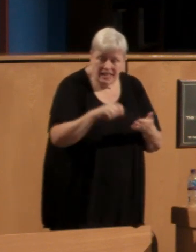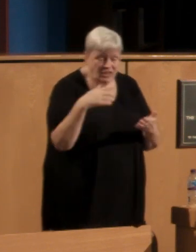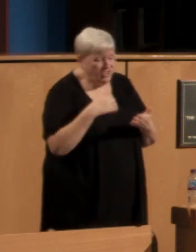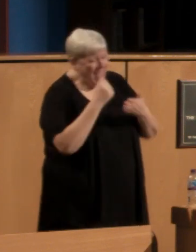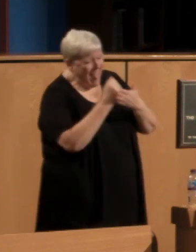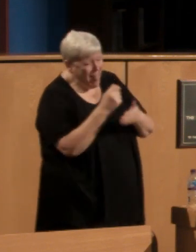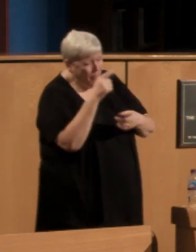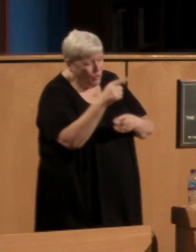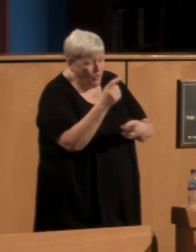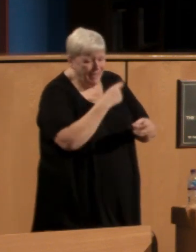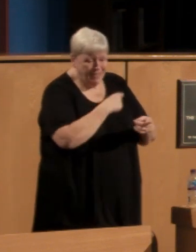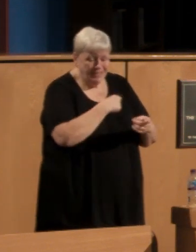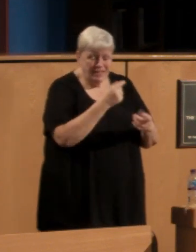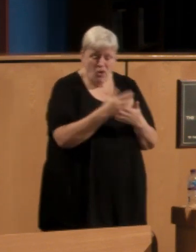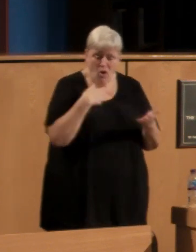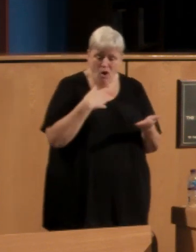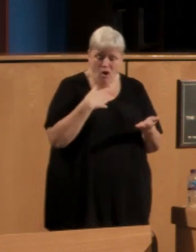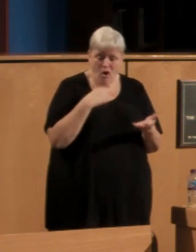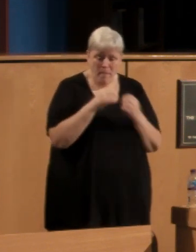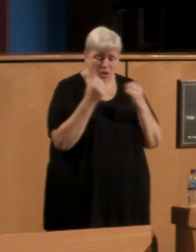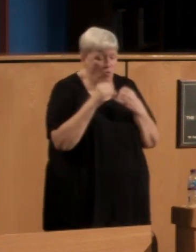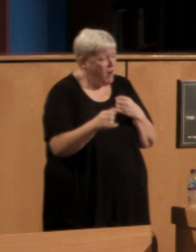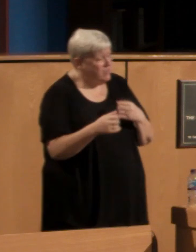you, or does it kind of hinder?